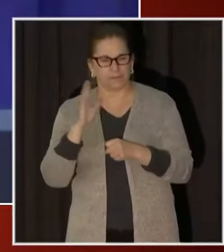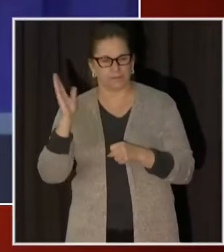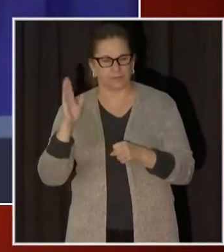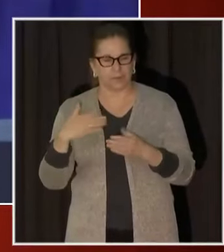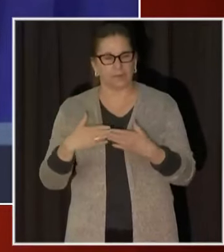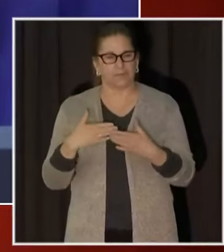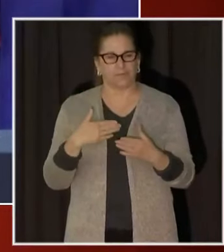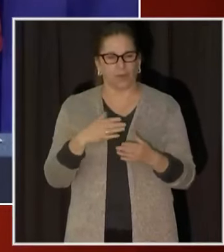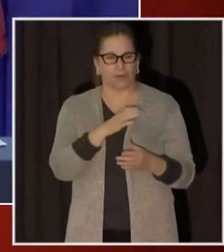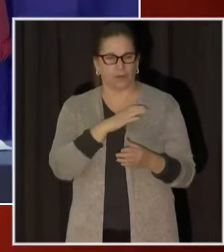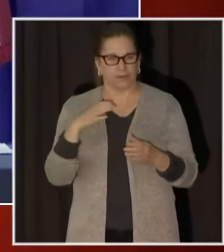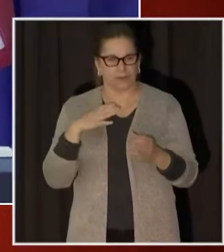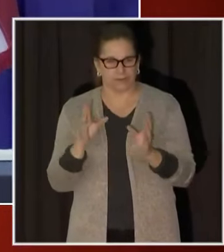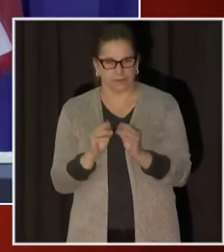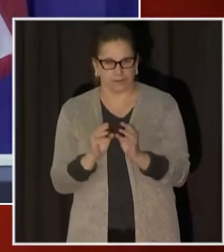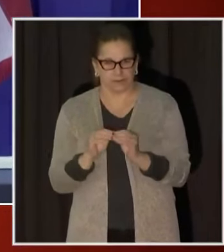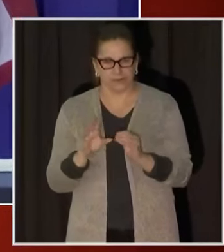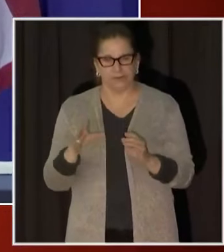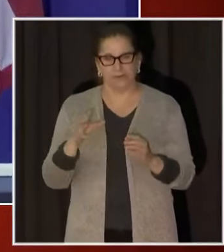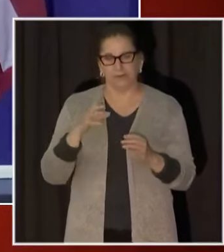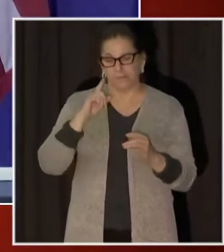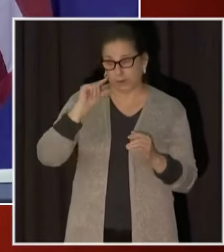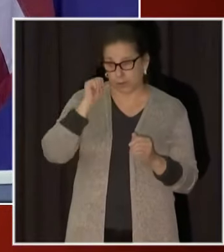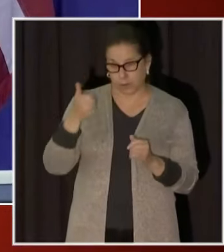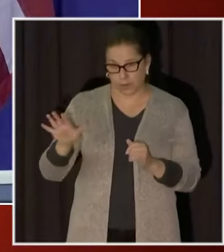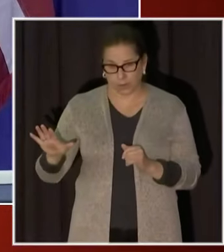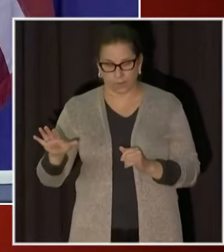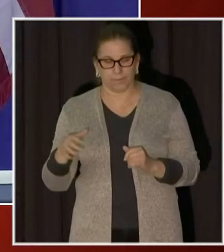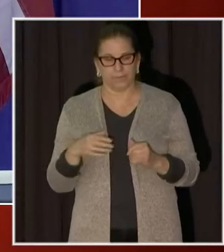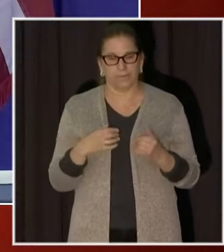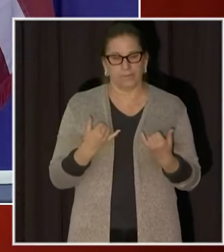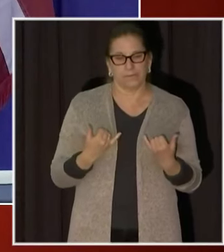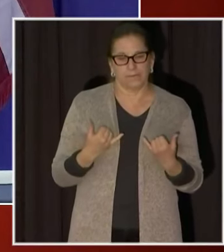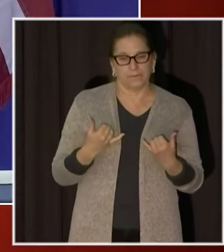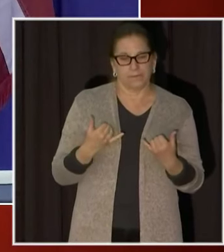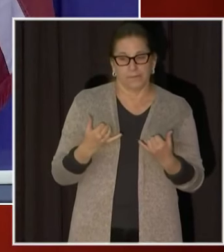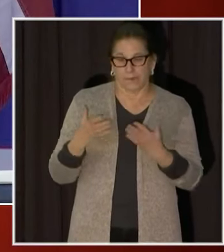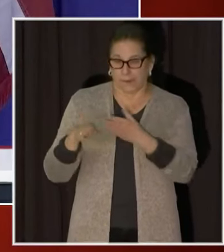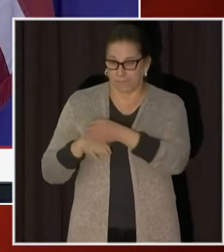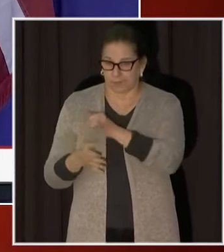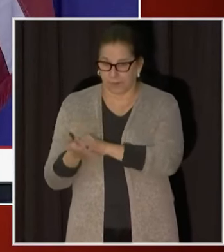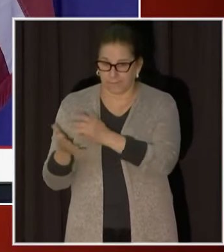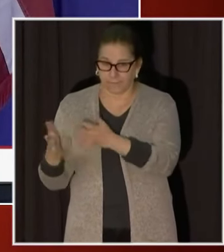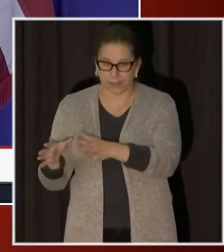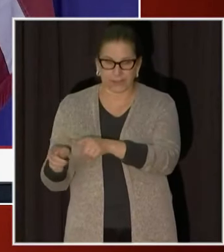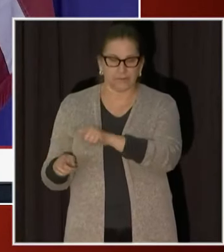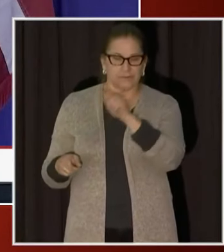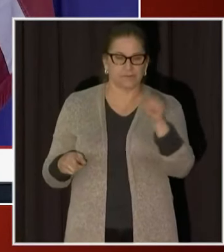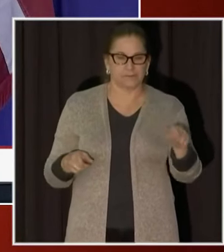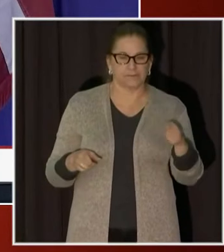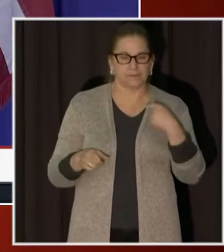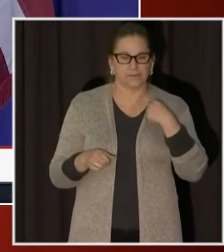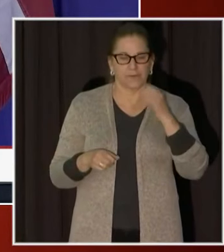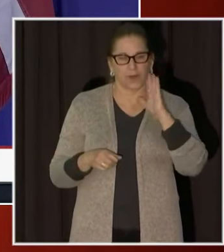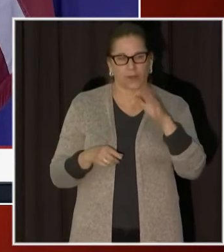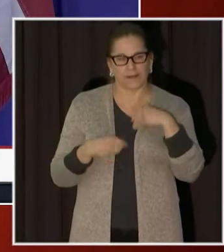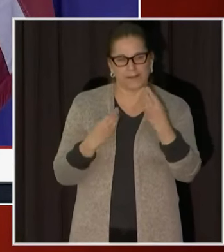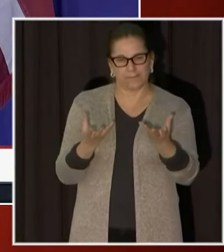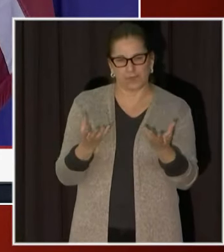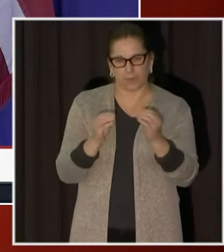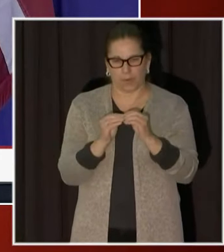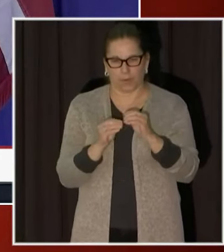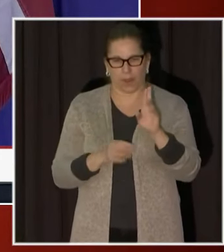hold tomorrow. Following that, I will provide the regular update. I'm joined today